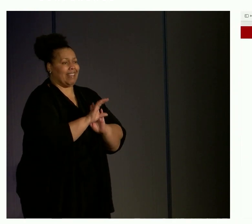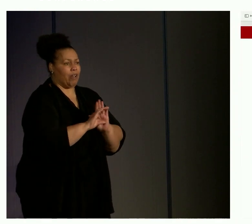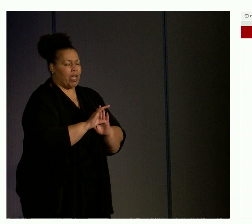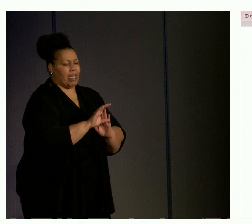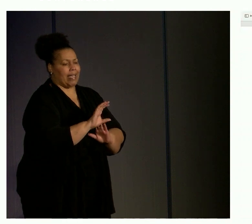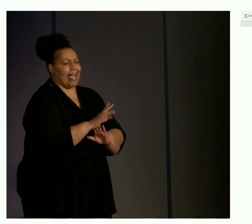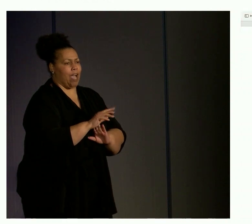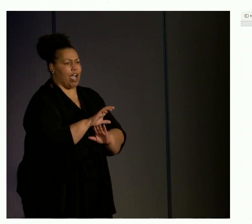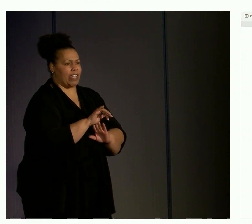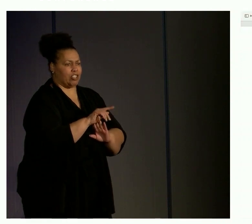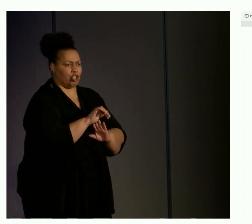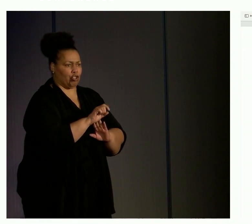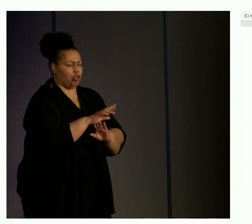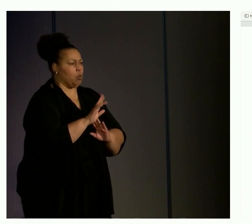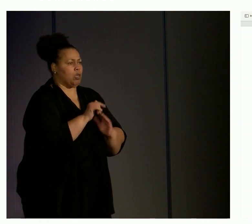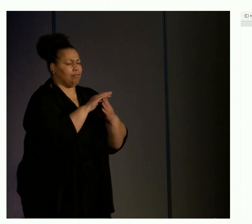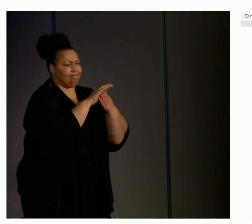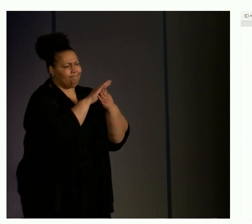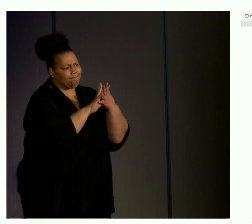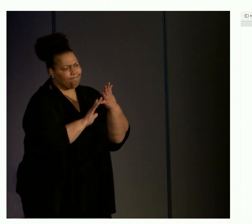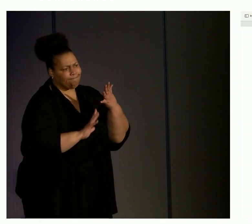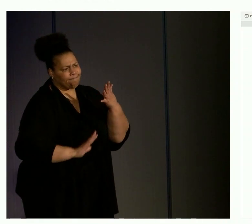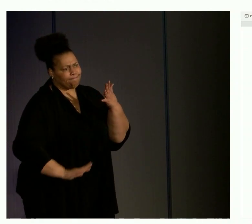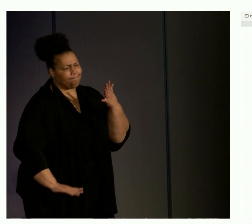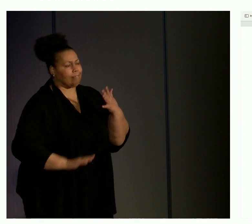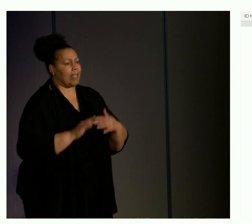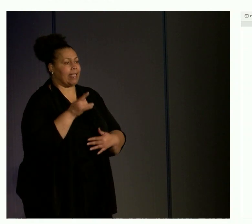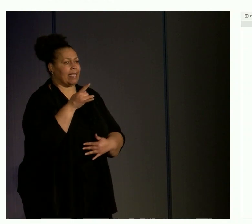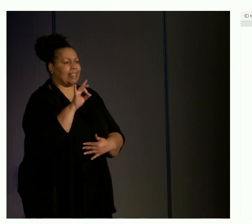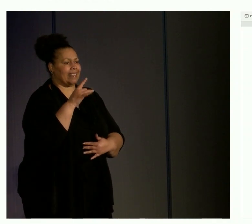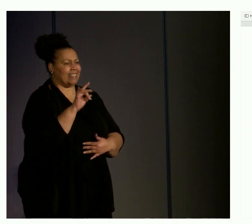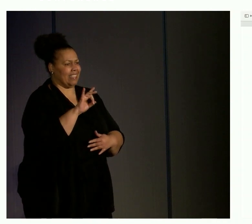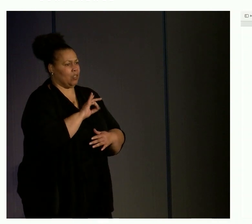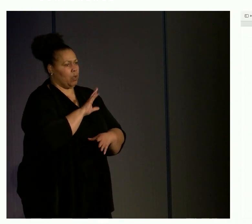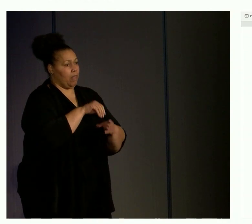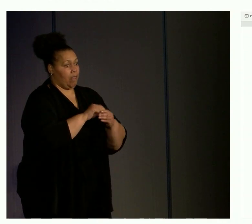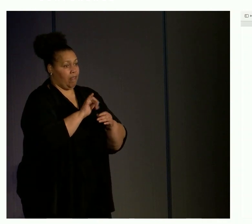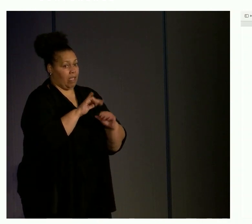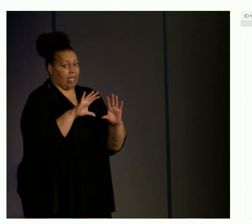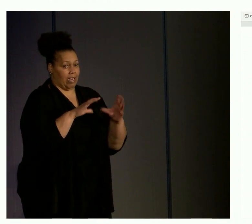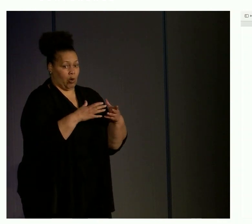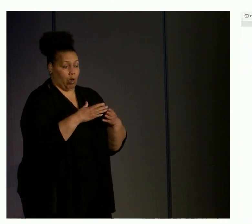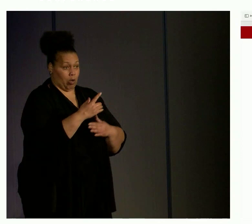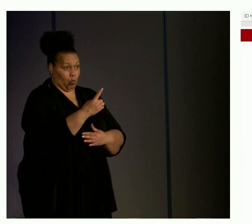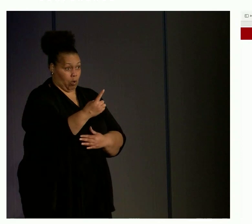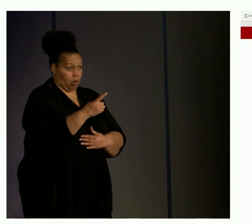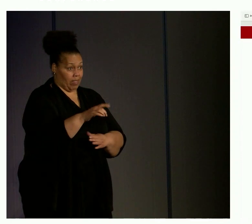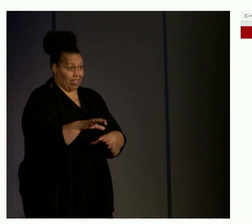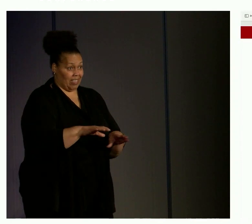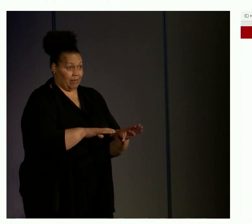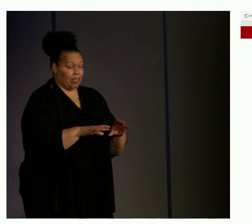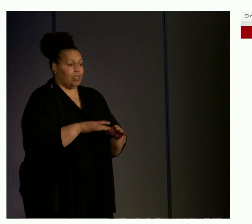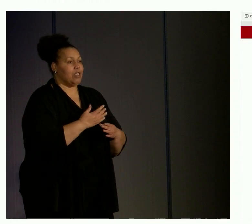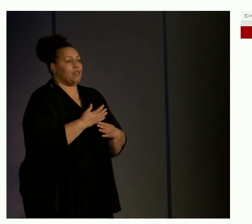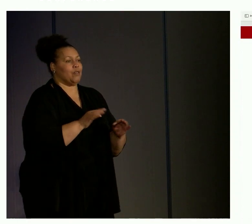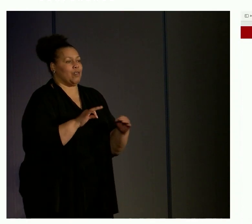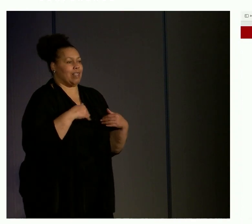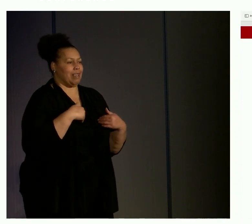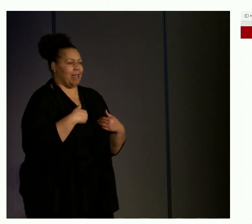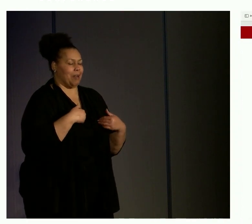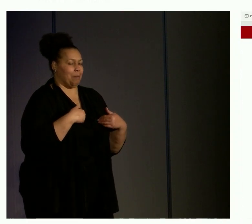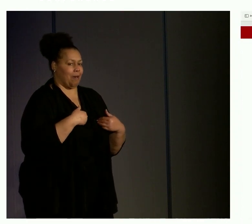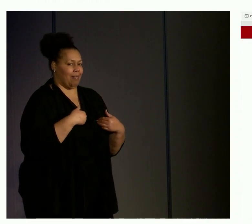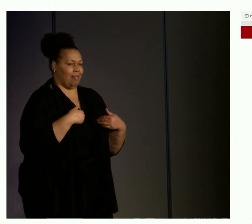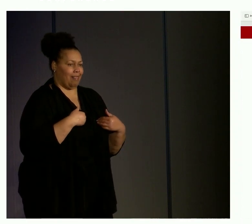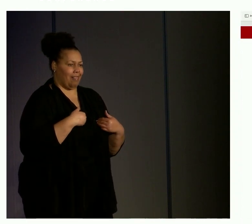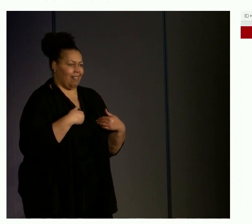then I will find a lot of activities, 18 activities in this category, and one of them is Free the Animal. Then